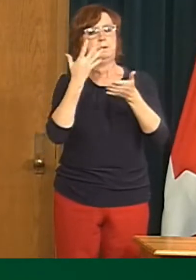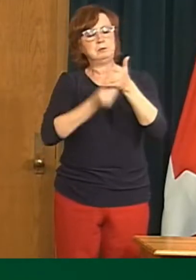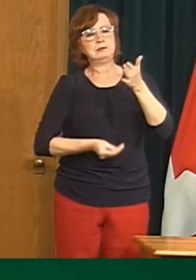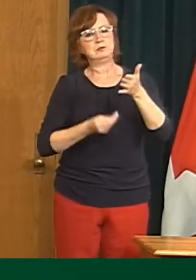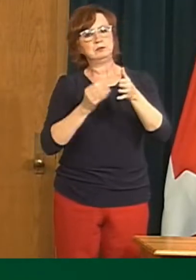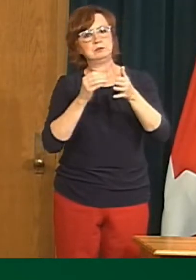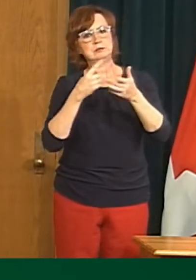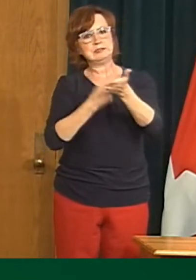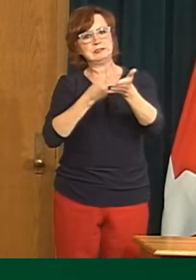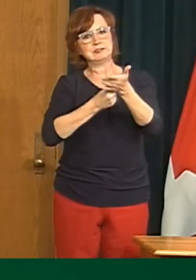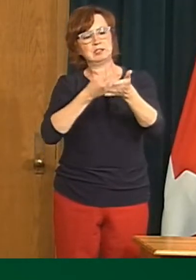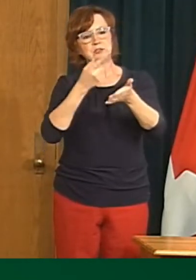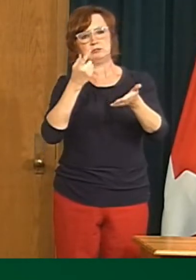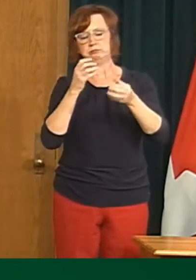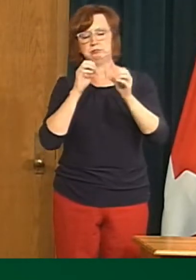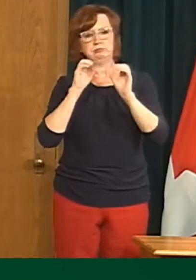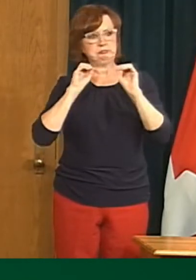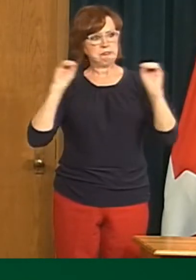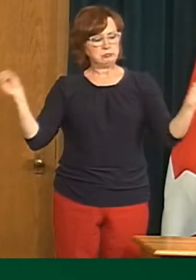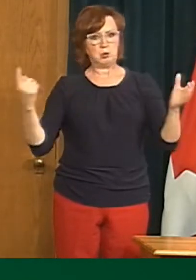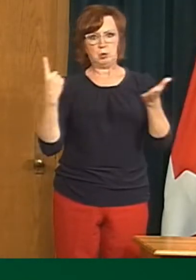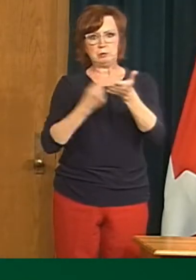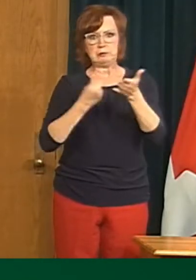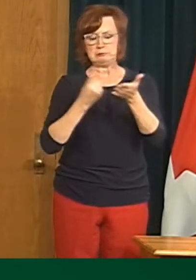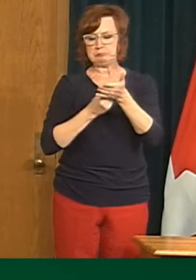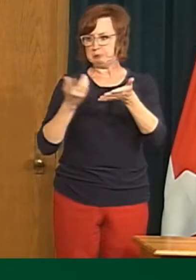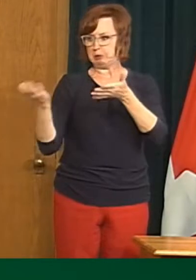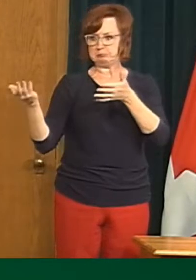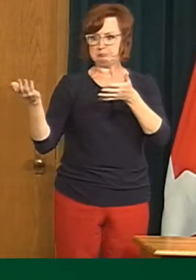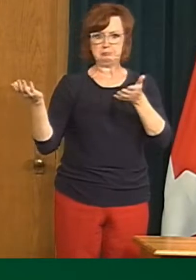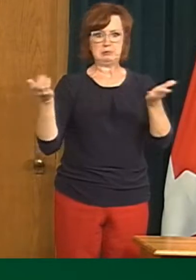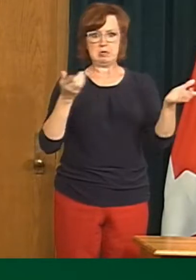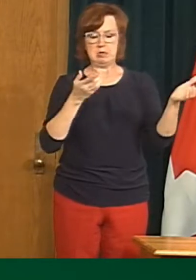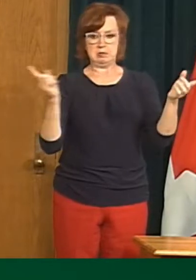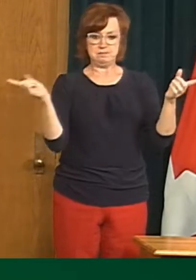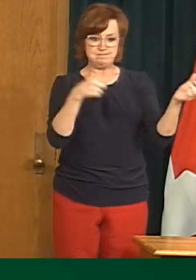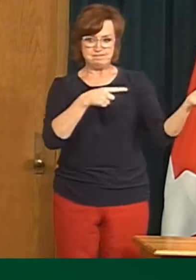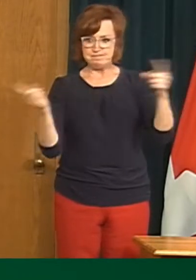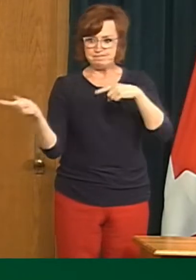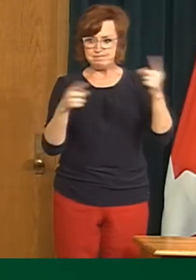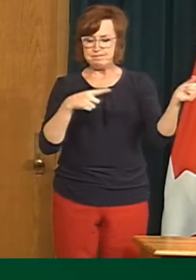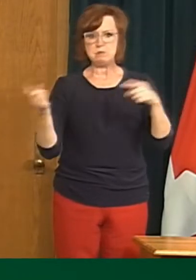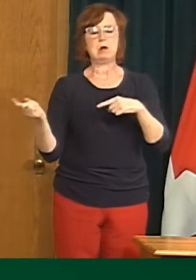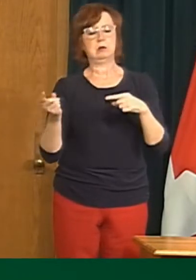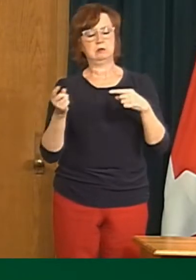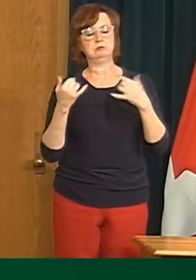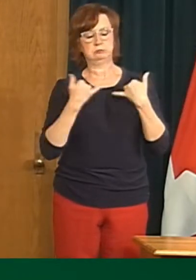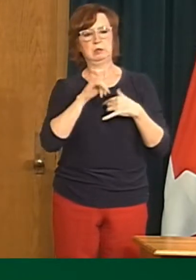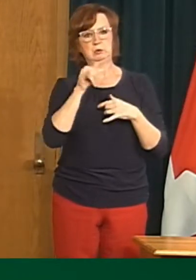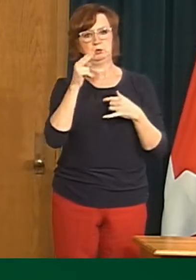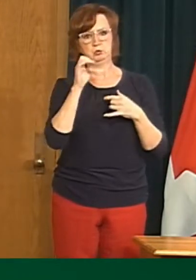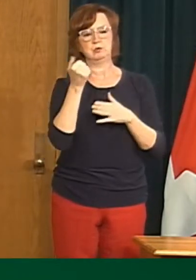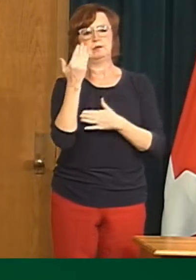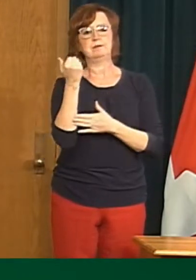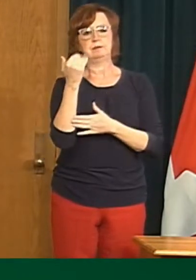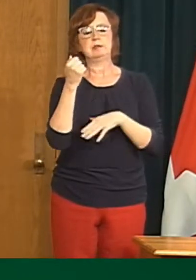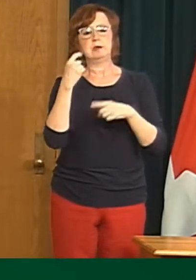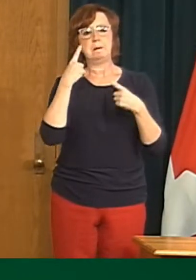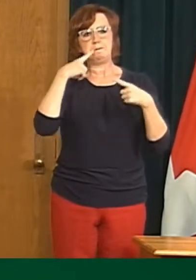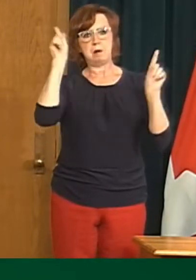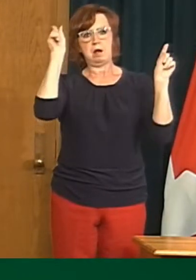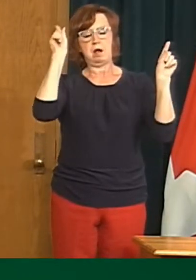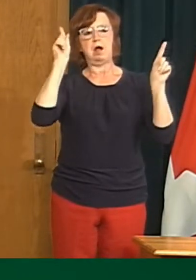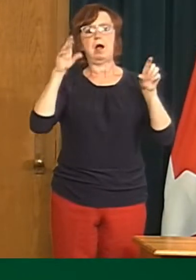will be by far the most extensive scrutiny of any budget in any house in this nation since the beginning of the